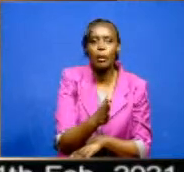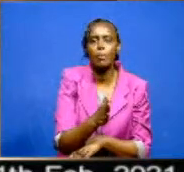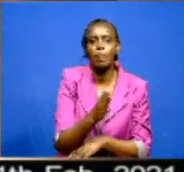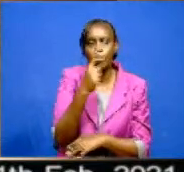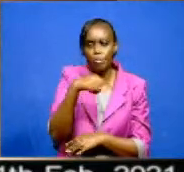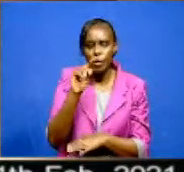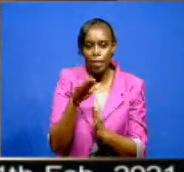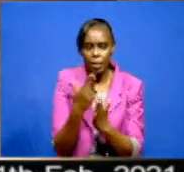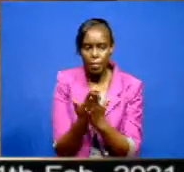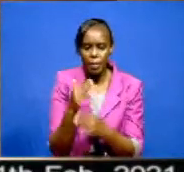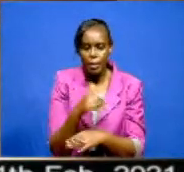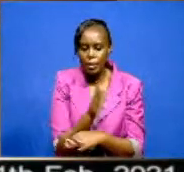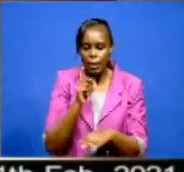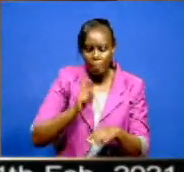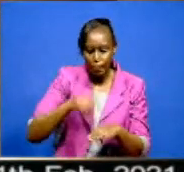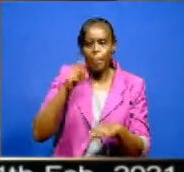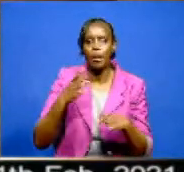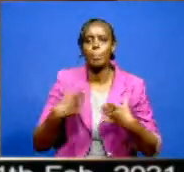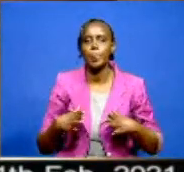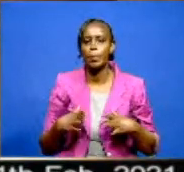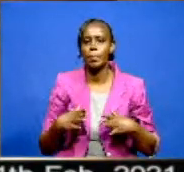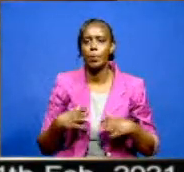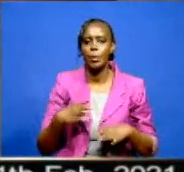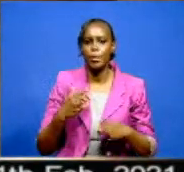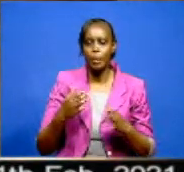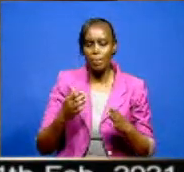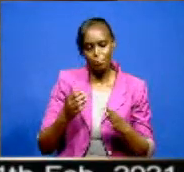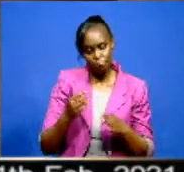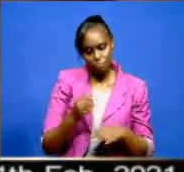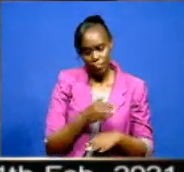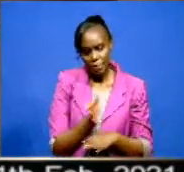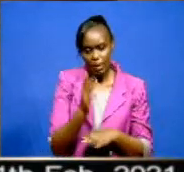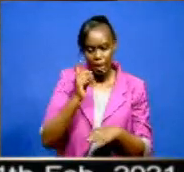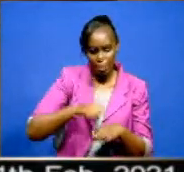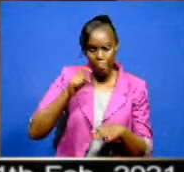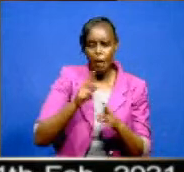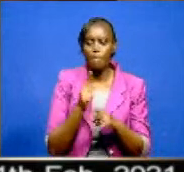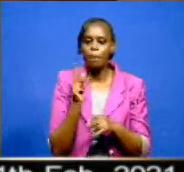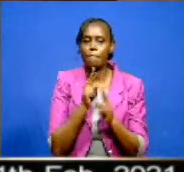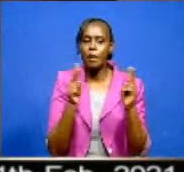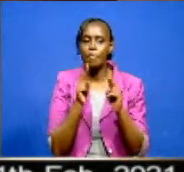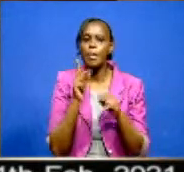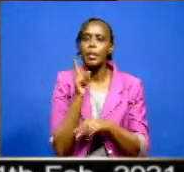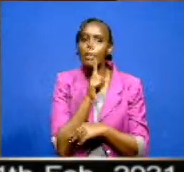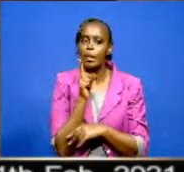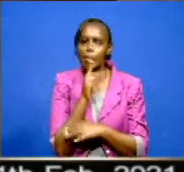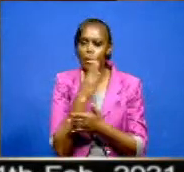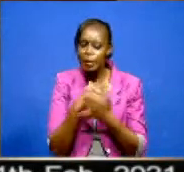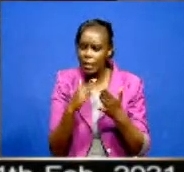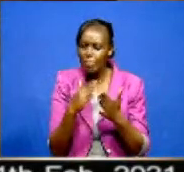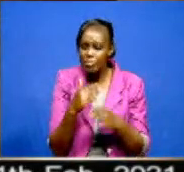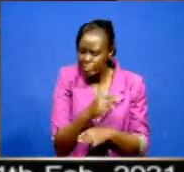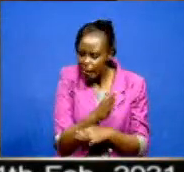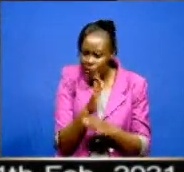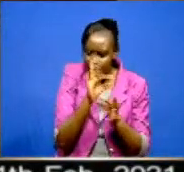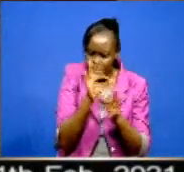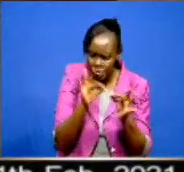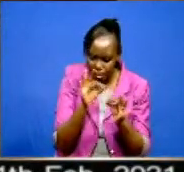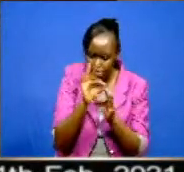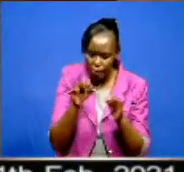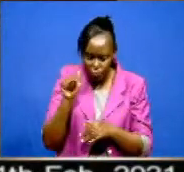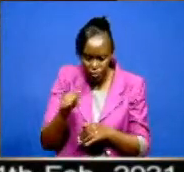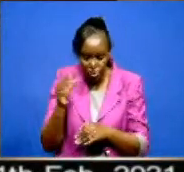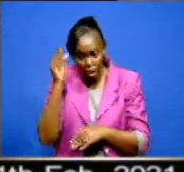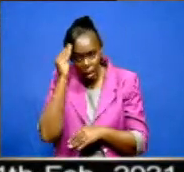so that snakes don't kill people. A snake bite is very dangerous, especially from certain species of snakes. And nowadays I've